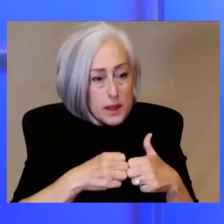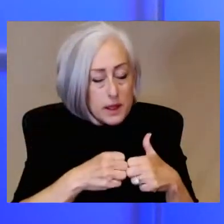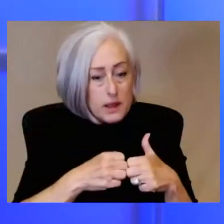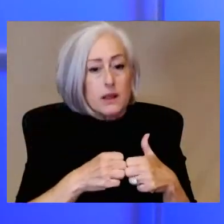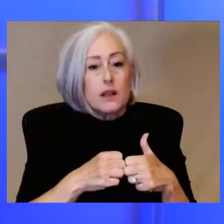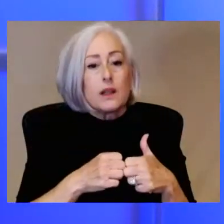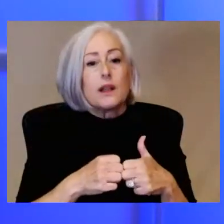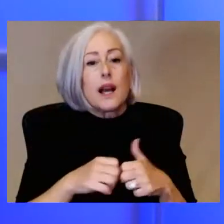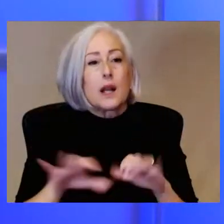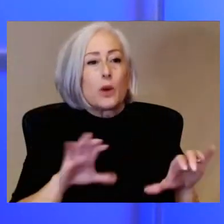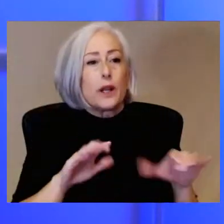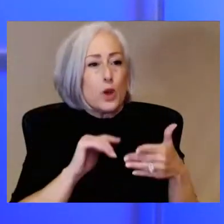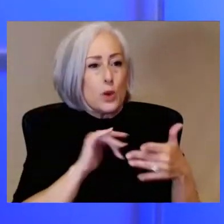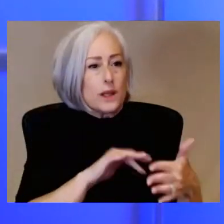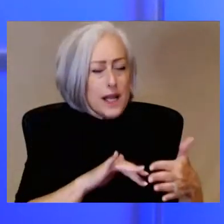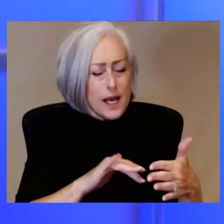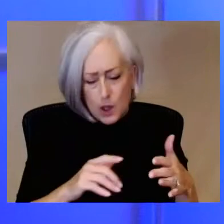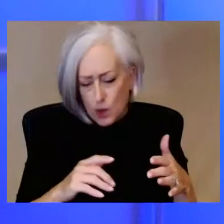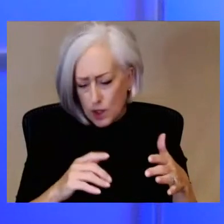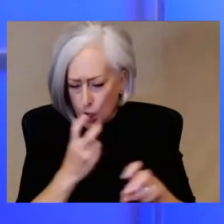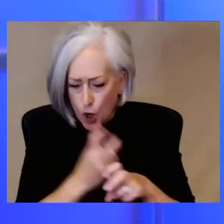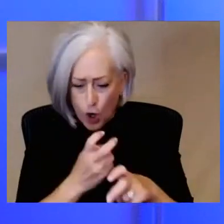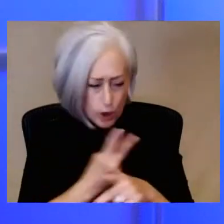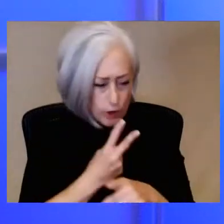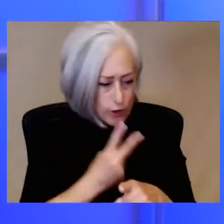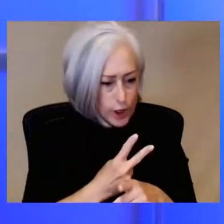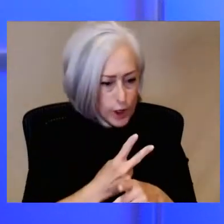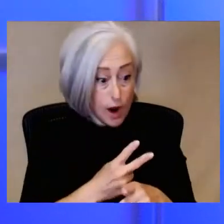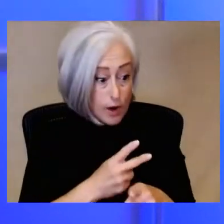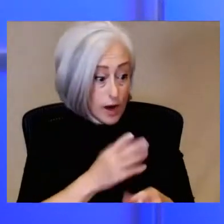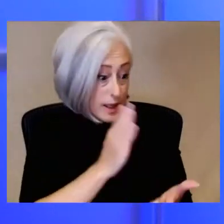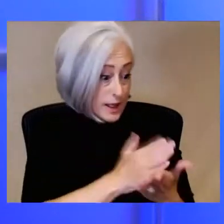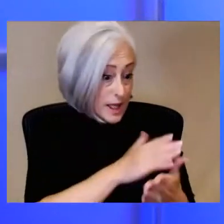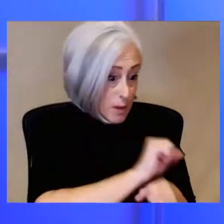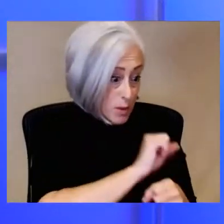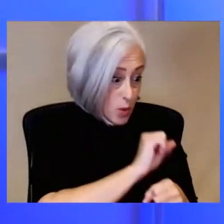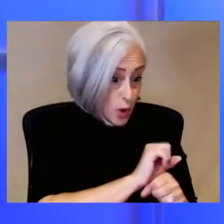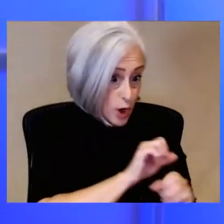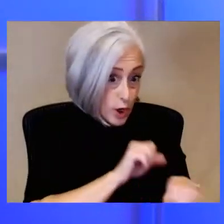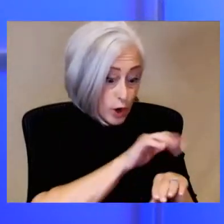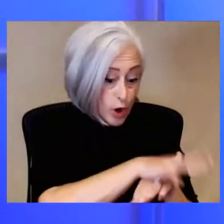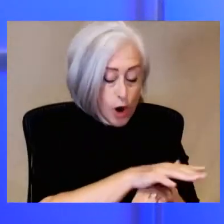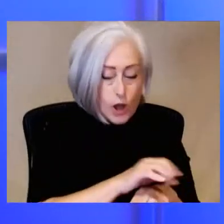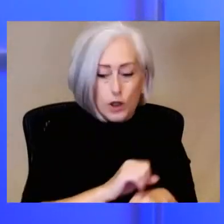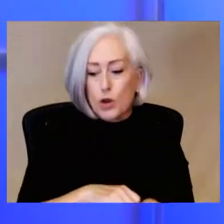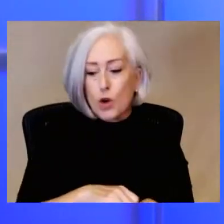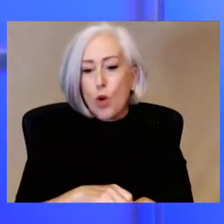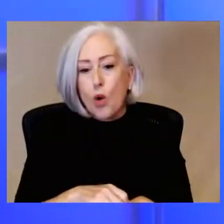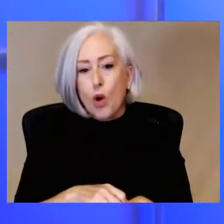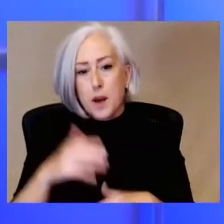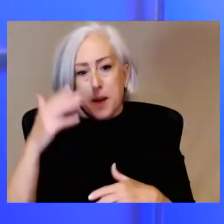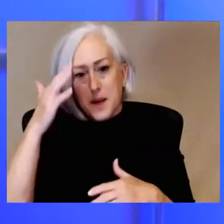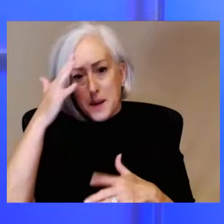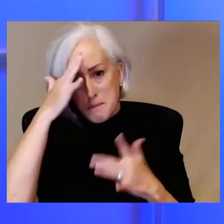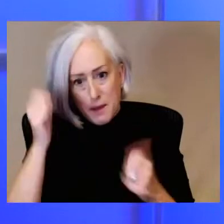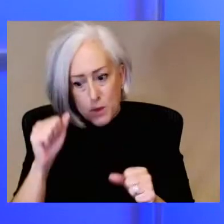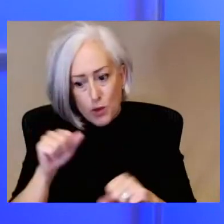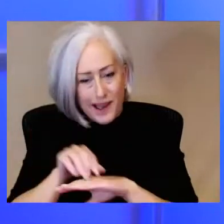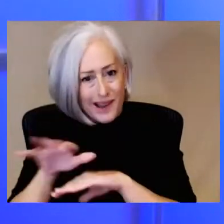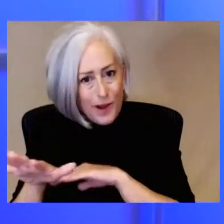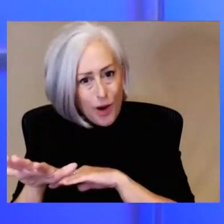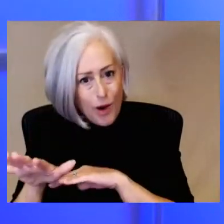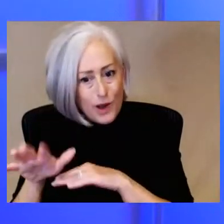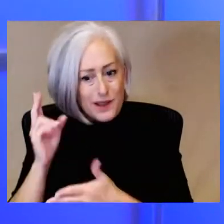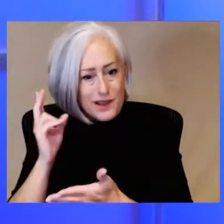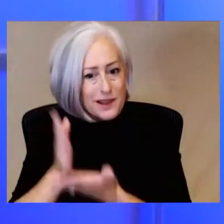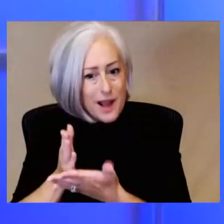what's driving what. But I think the message of keep your brain active, whatever it takes, but